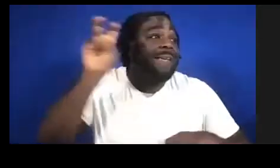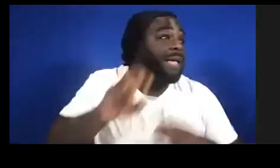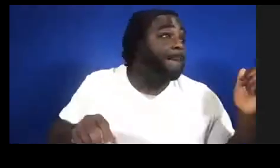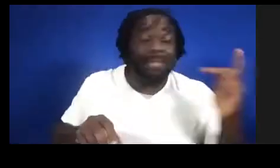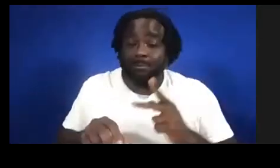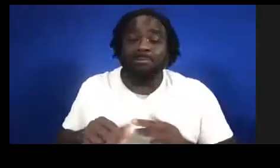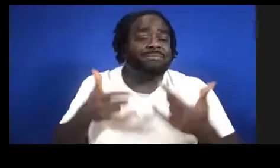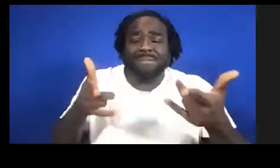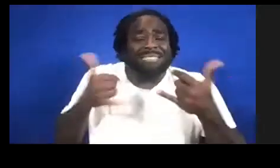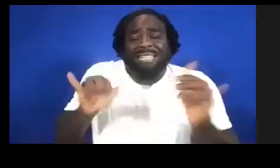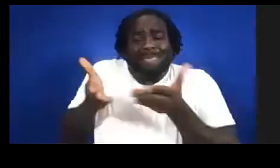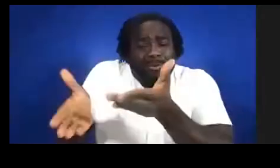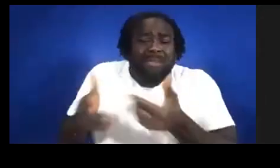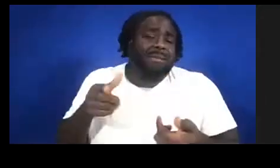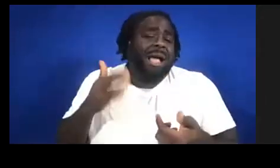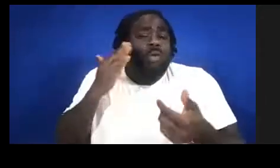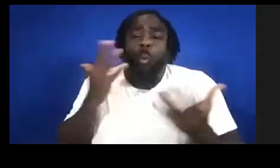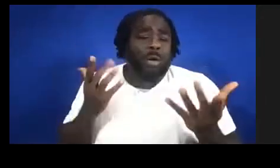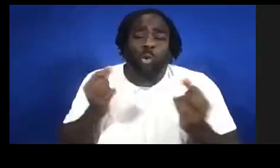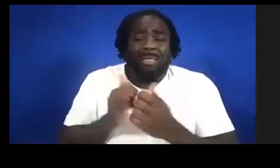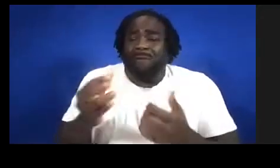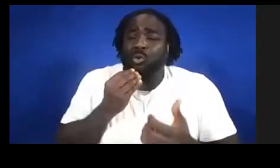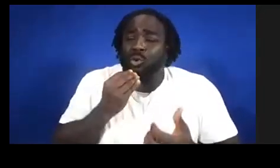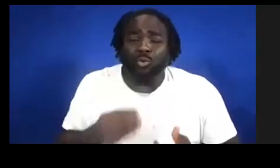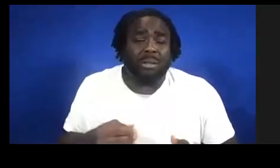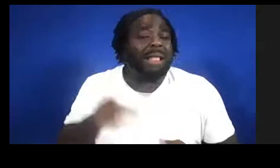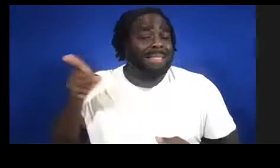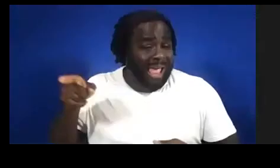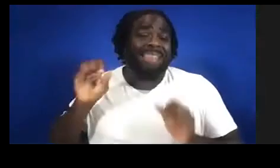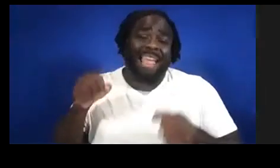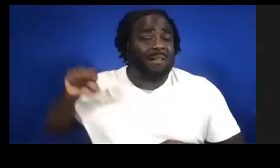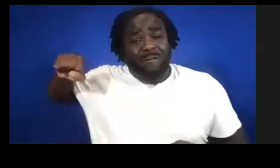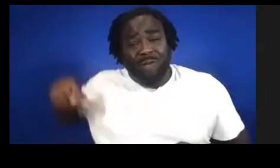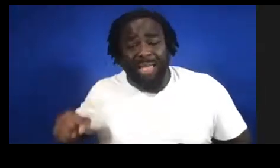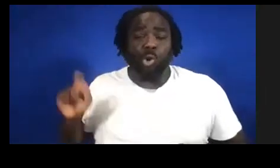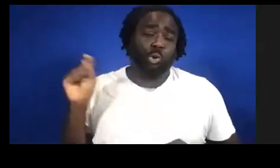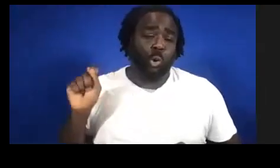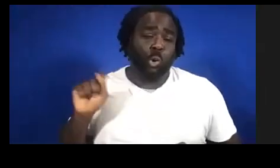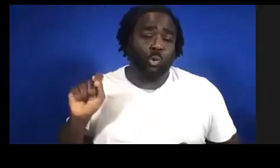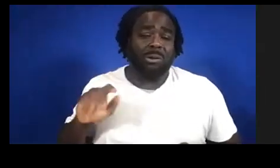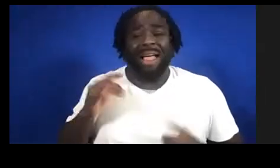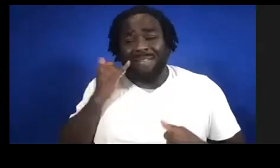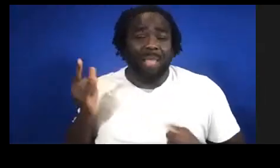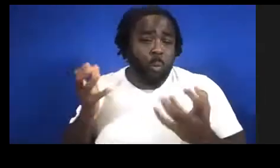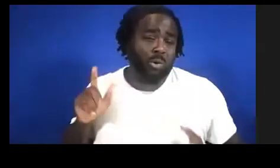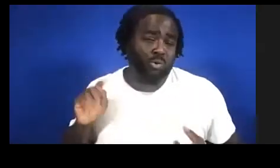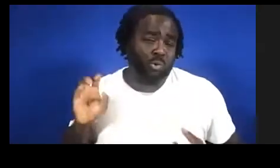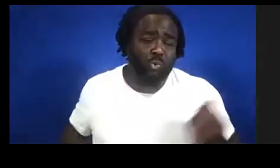I can leave for a couple few days. They still there. I left their